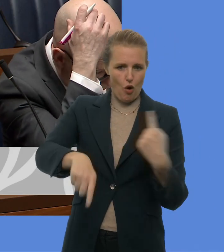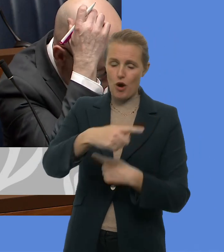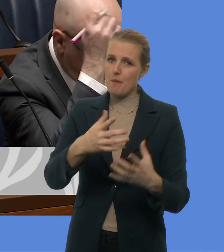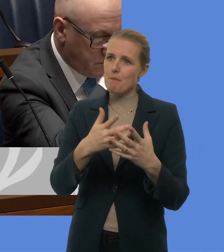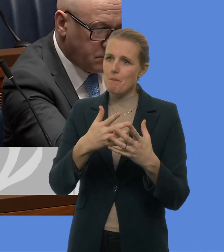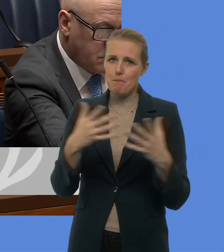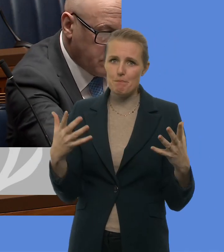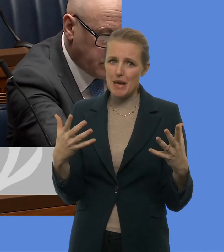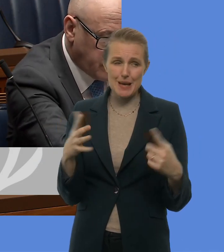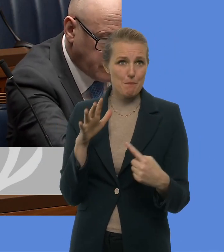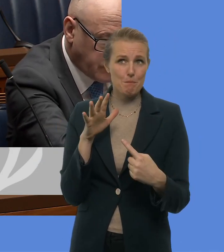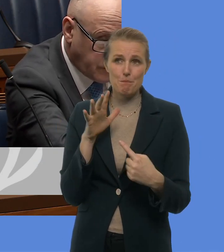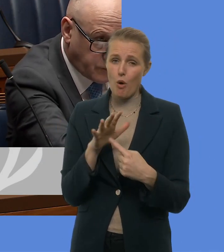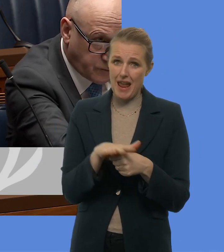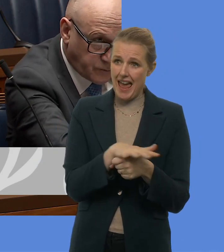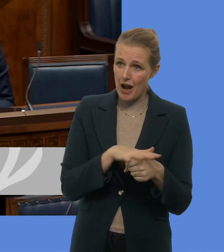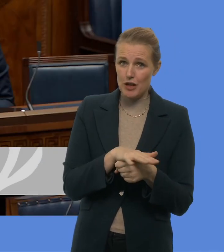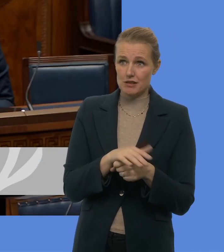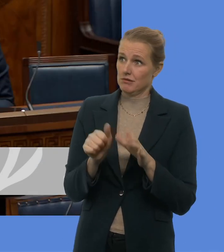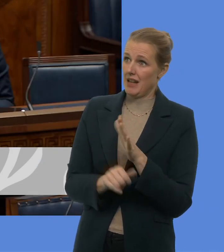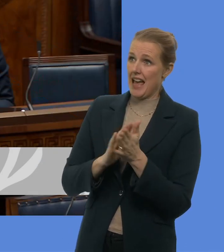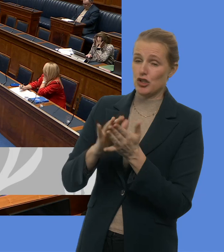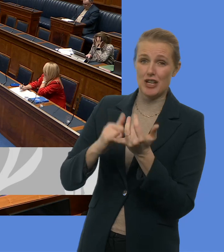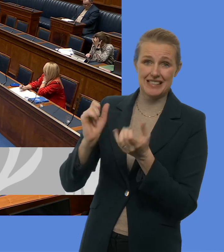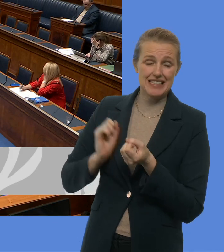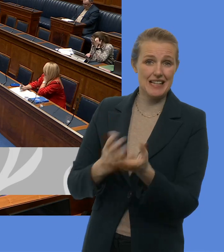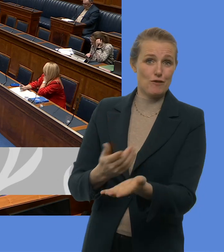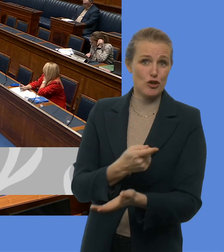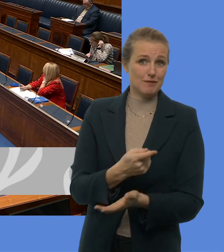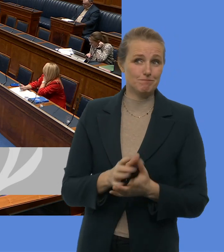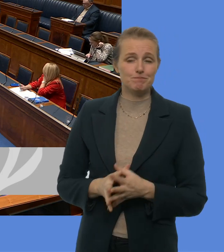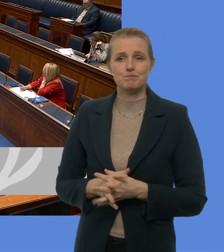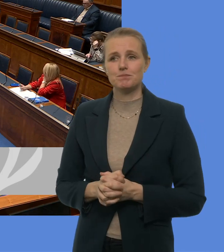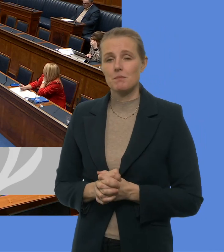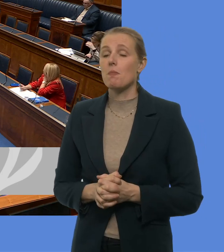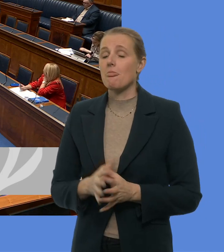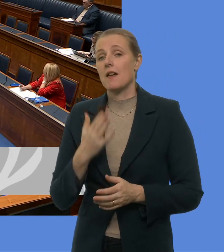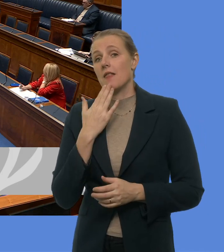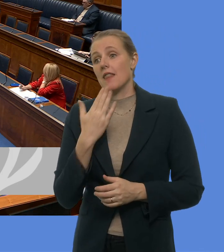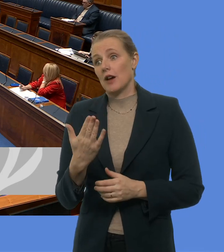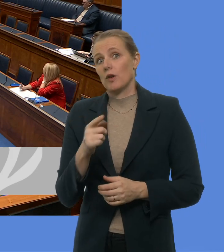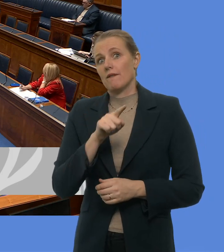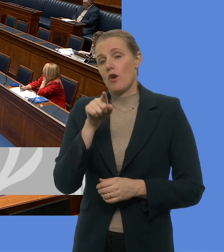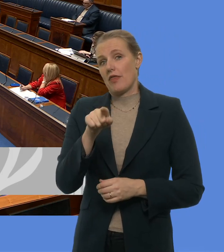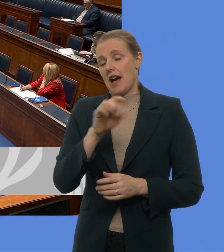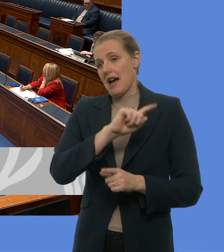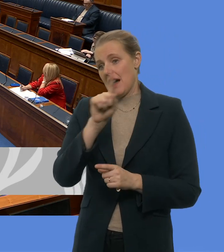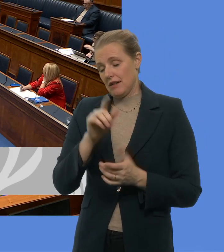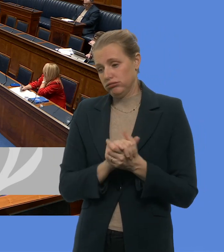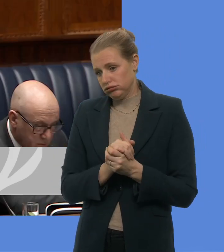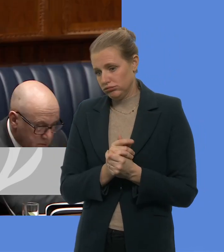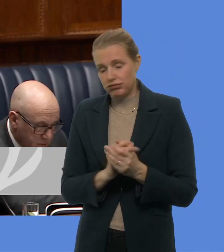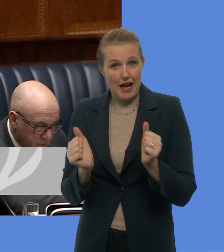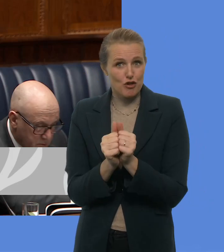major and extremely important areas of HSC delivery. Donnelly. Thanks to the Minister for that answer, and certainly I would agree